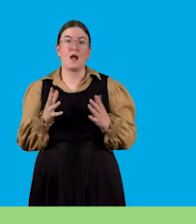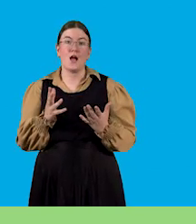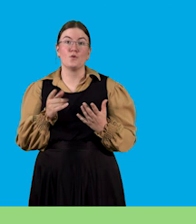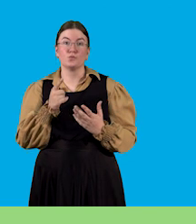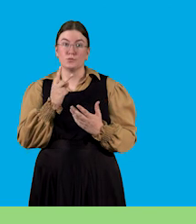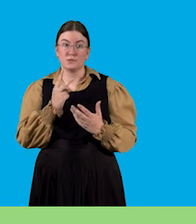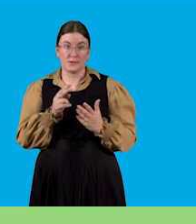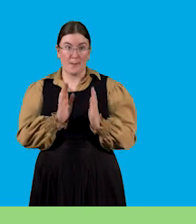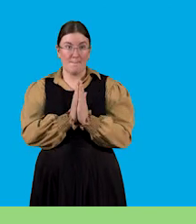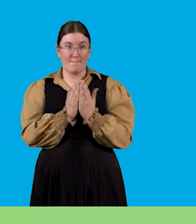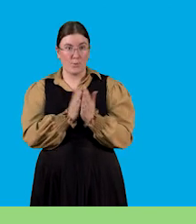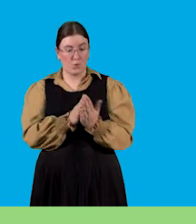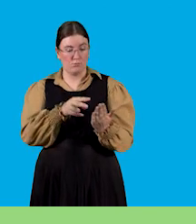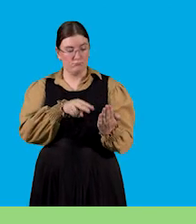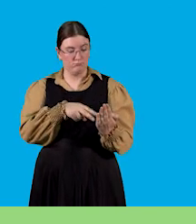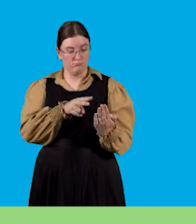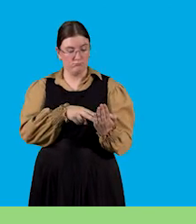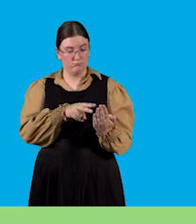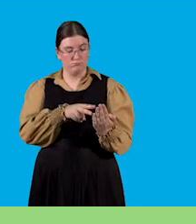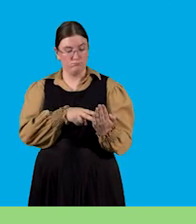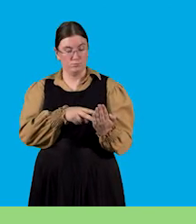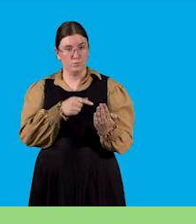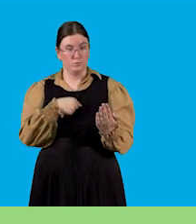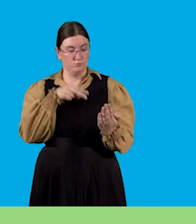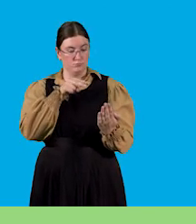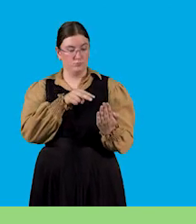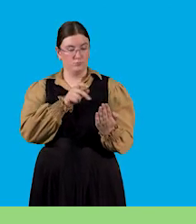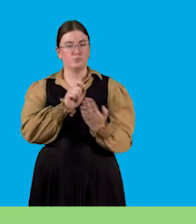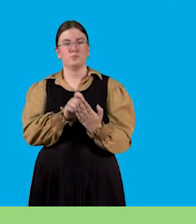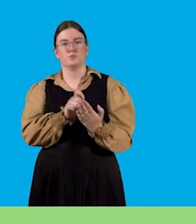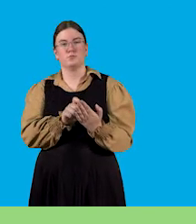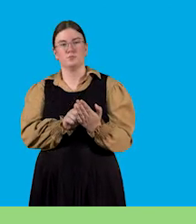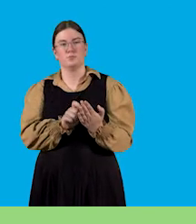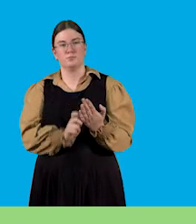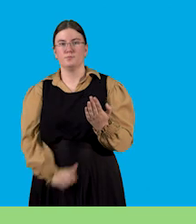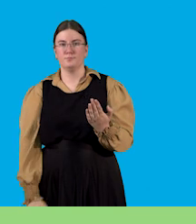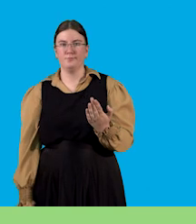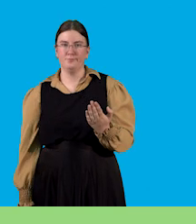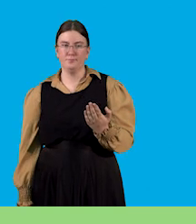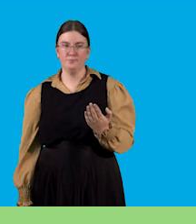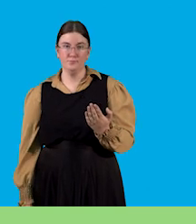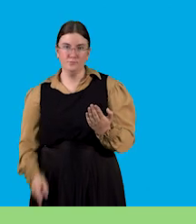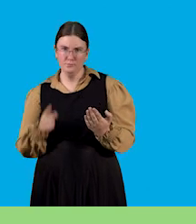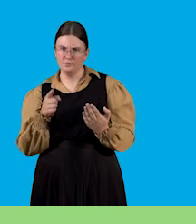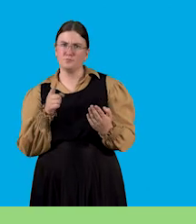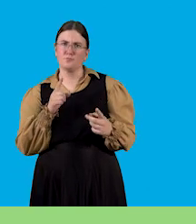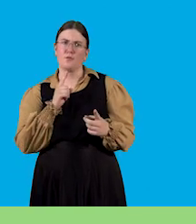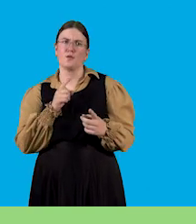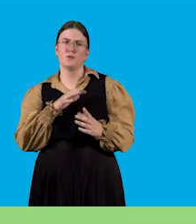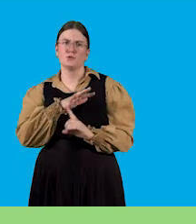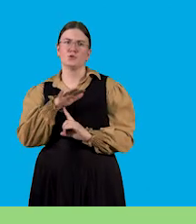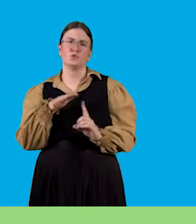you are looking at the book where you will be writing. How are you going to respond to